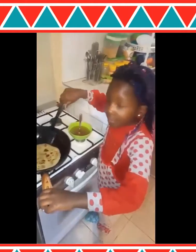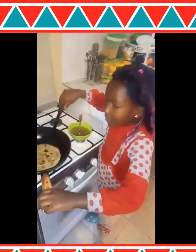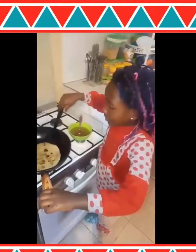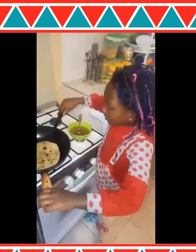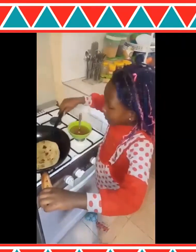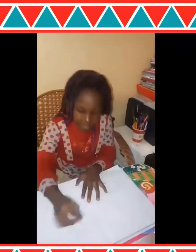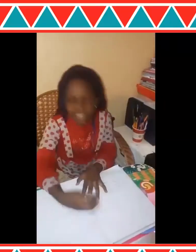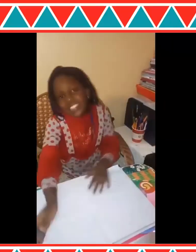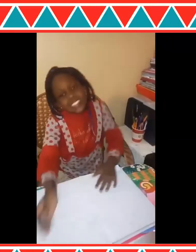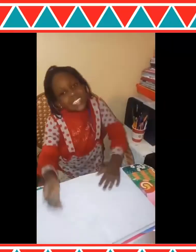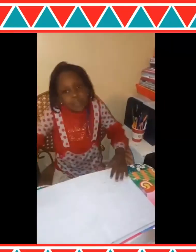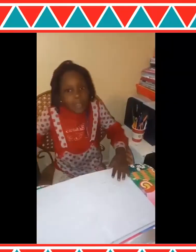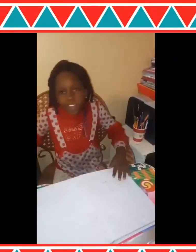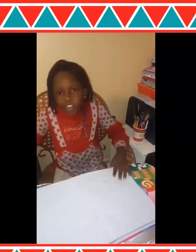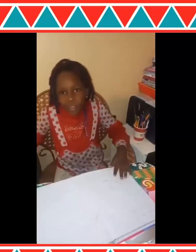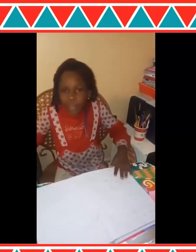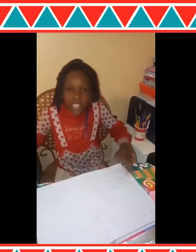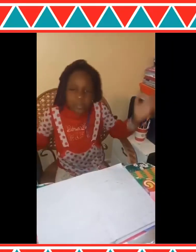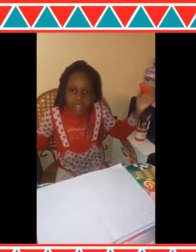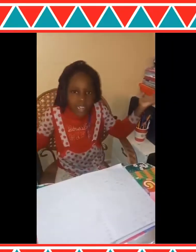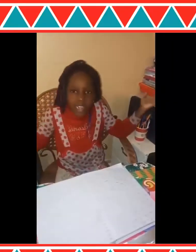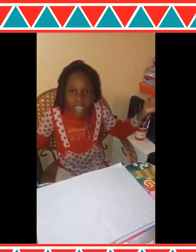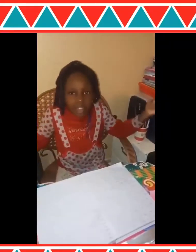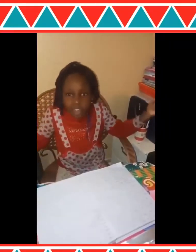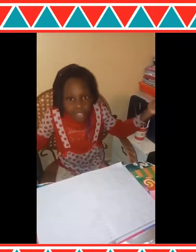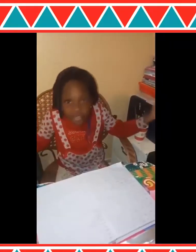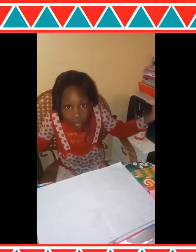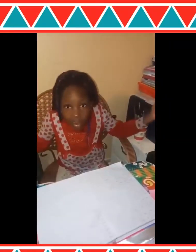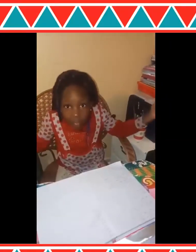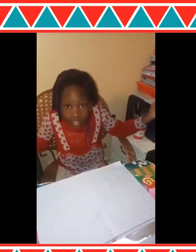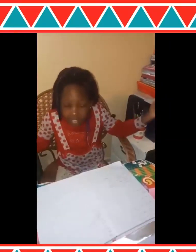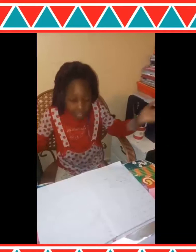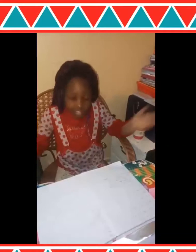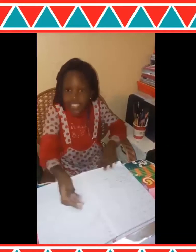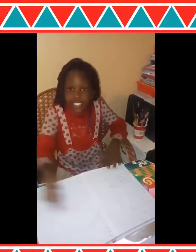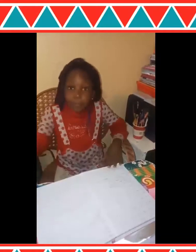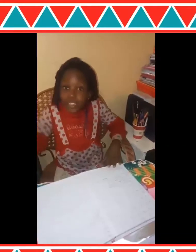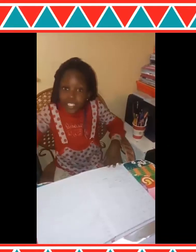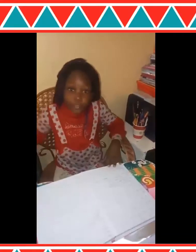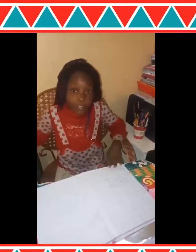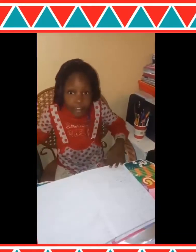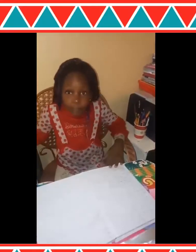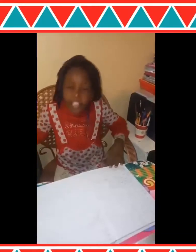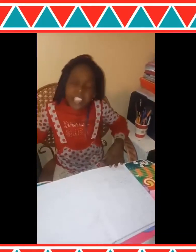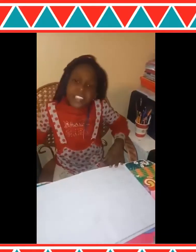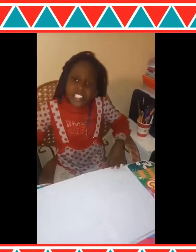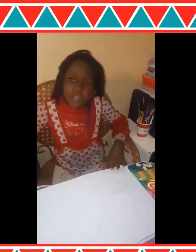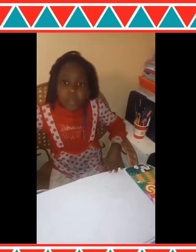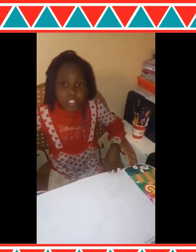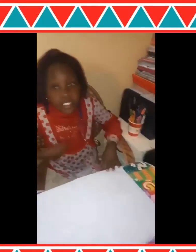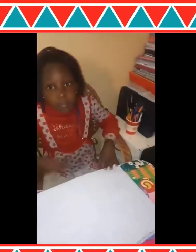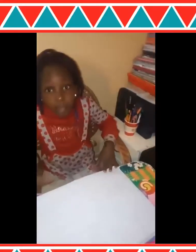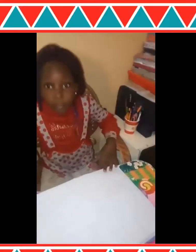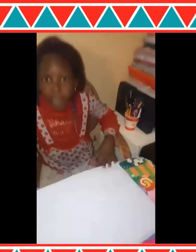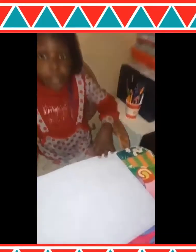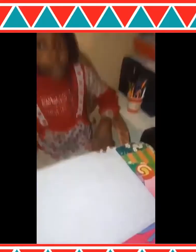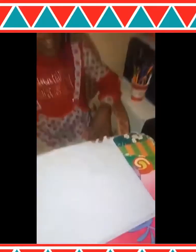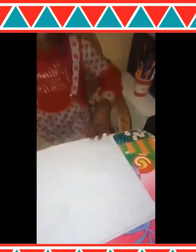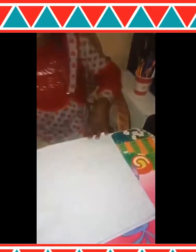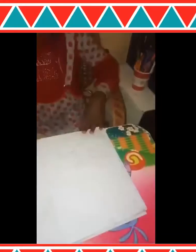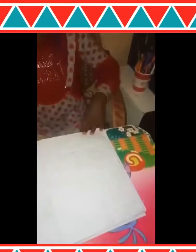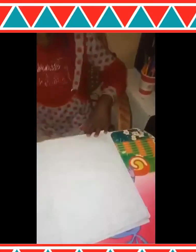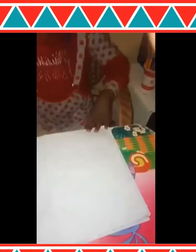Corona. This here is my corner where I spend like around 2 hours of studying Monday to Friday. The teacher posts my work. We